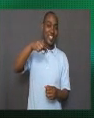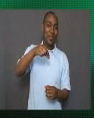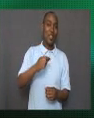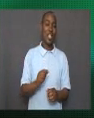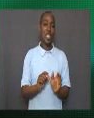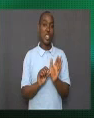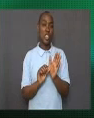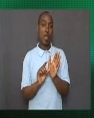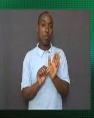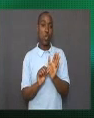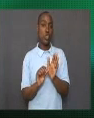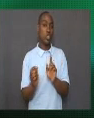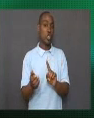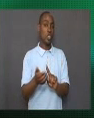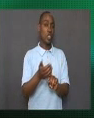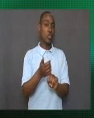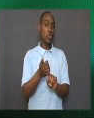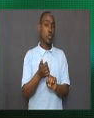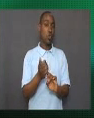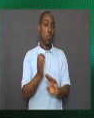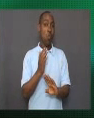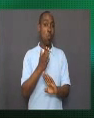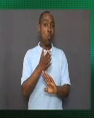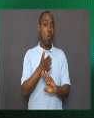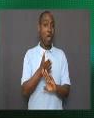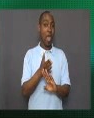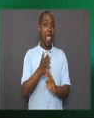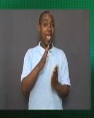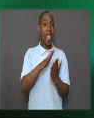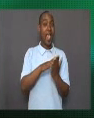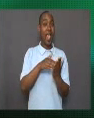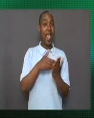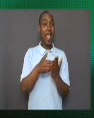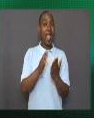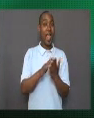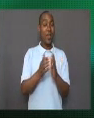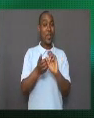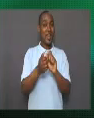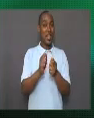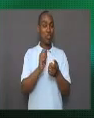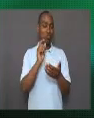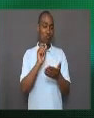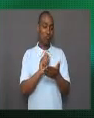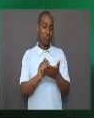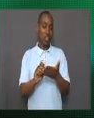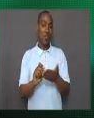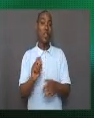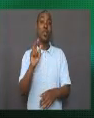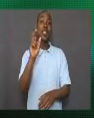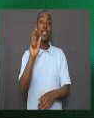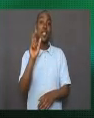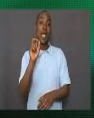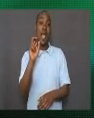Samples are taken and color changes are recorded every 30 seconds